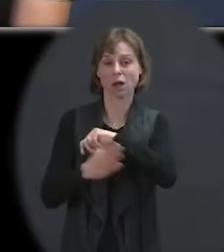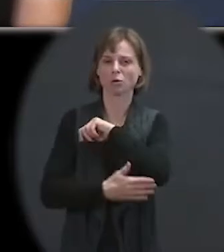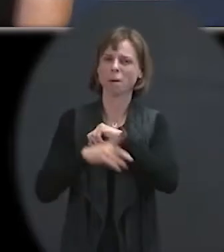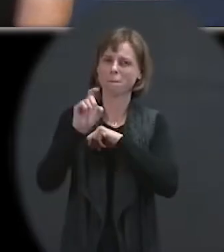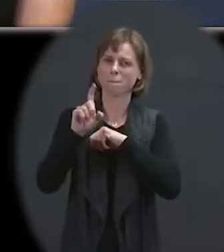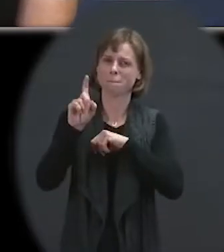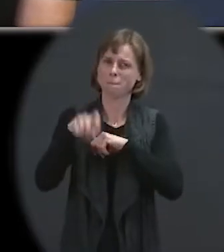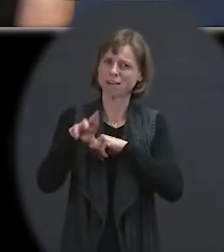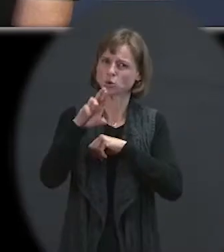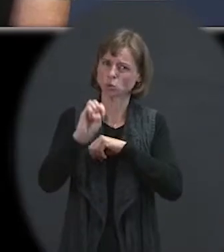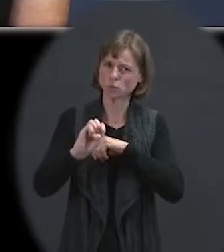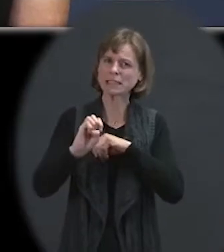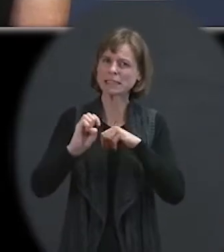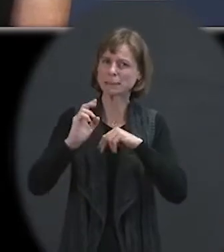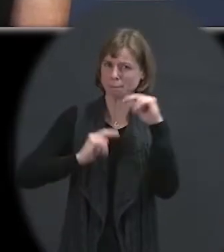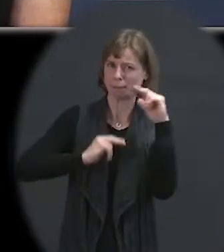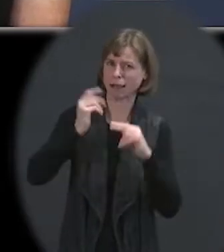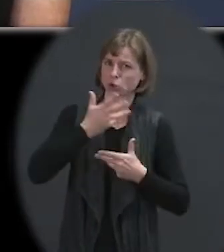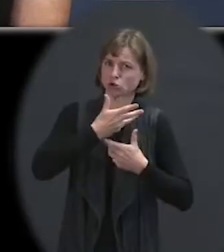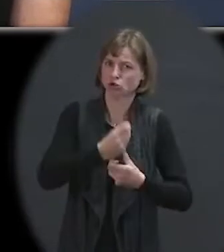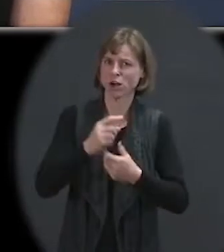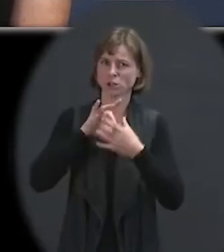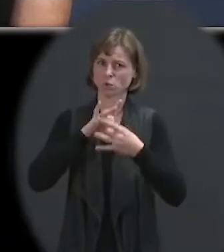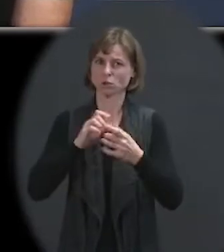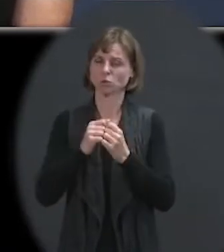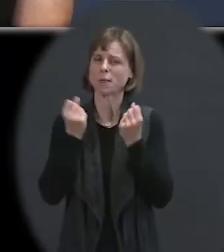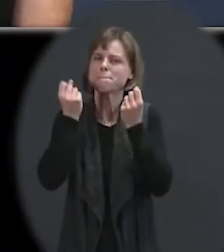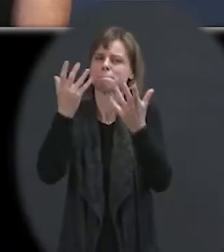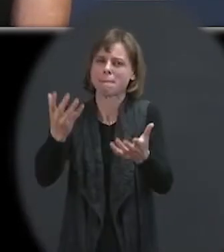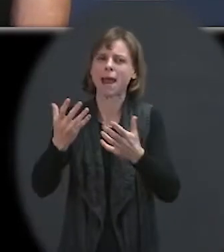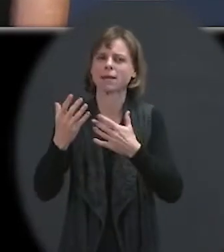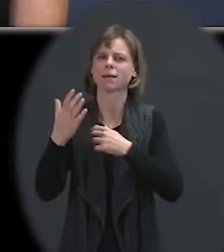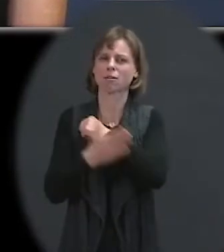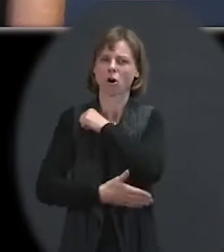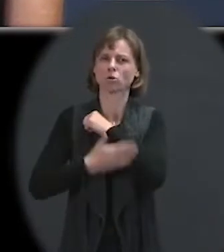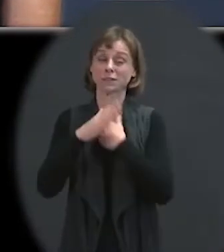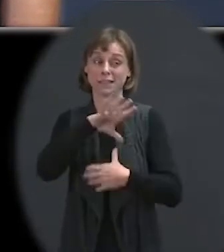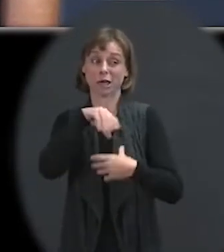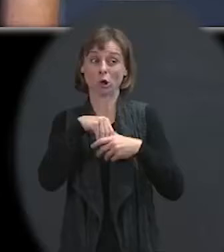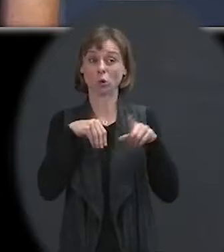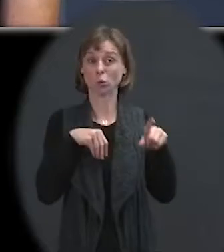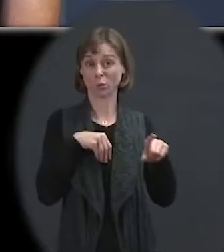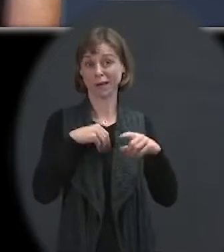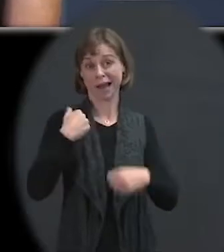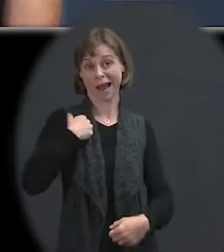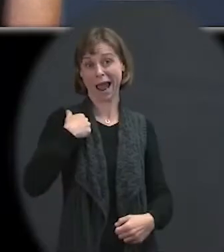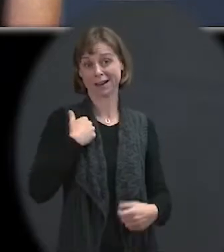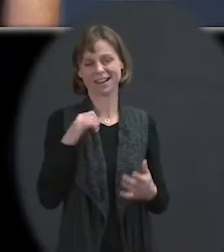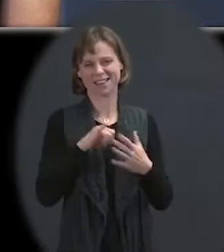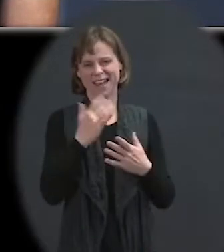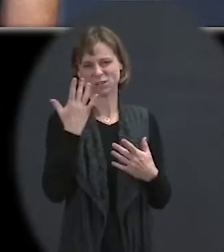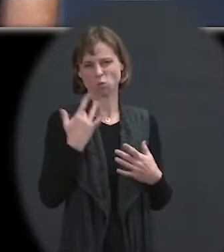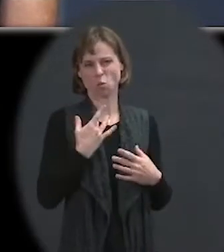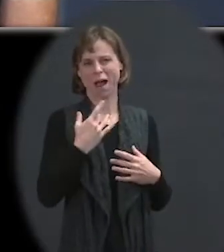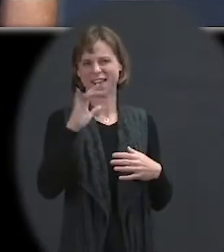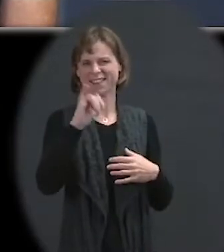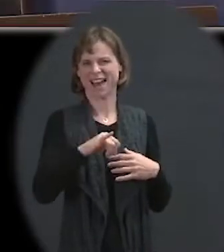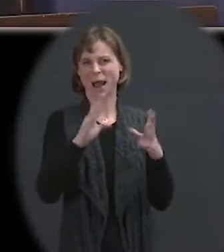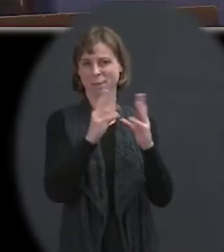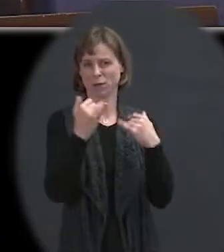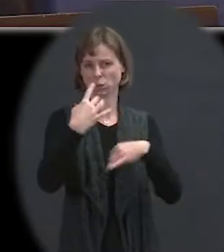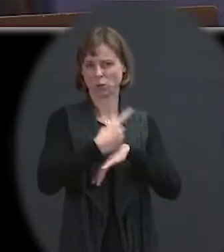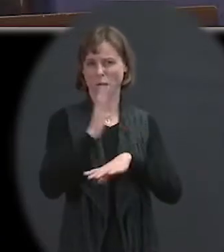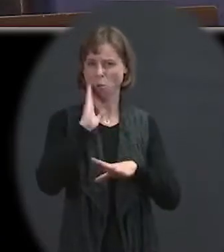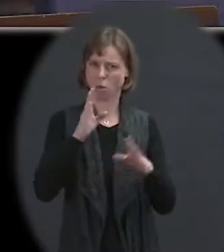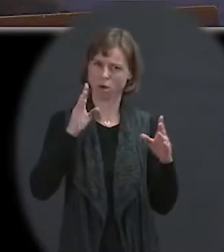with a range of partners, including the Canadians, and that's why this meeting today will be forward-looking and focused on a range of topics. Trust that